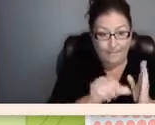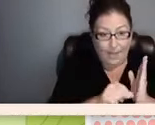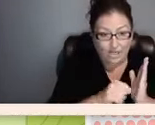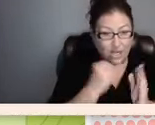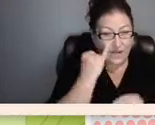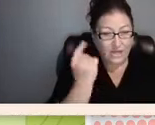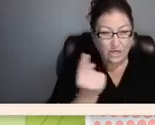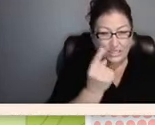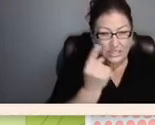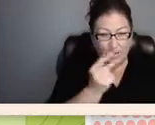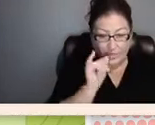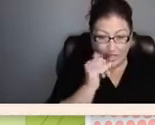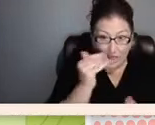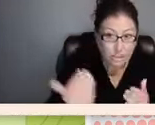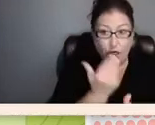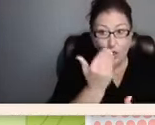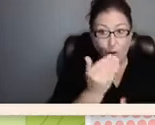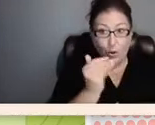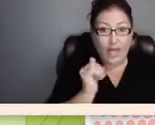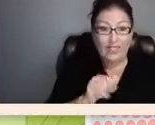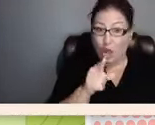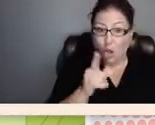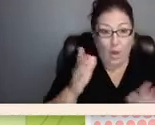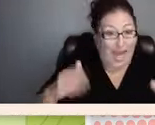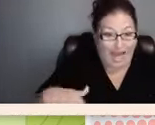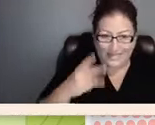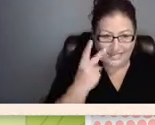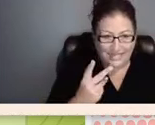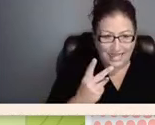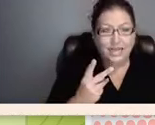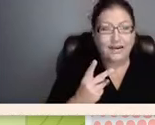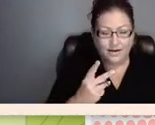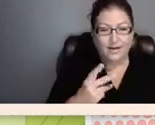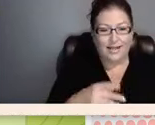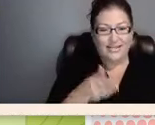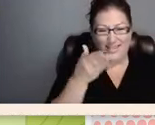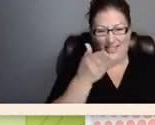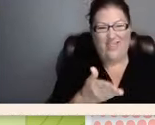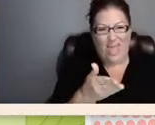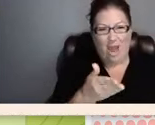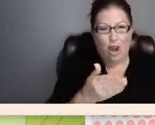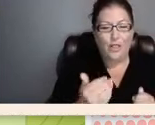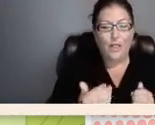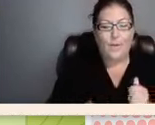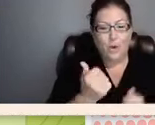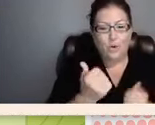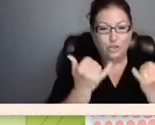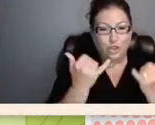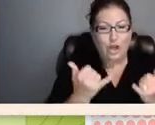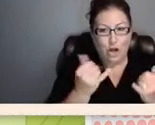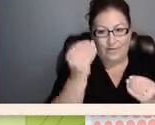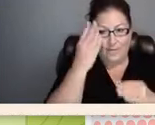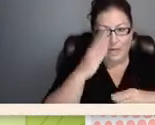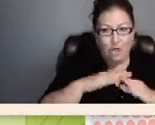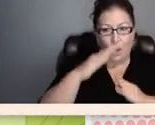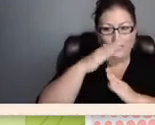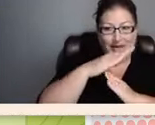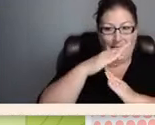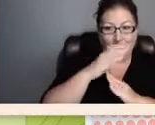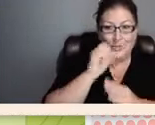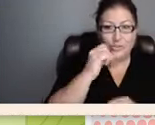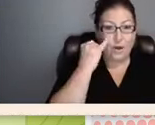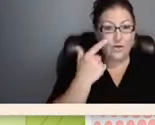brand spanking new that you haven't seen, it's located there and the most current is on top. So if you just go to